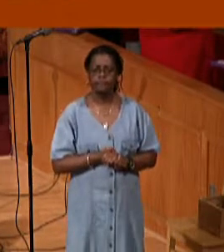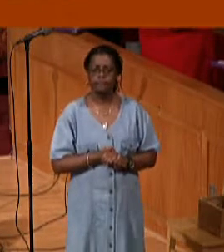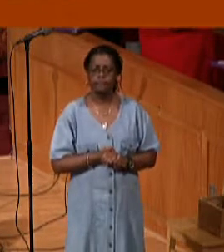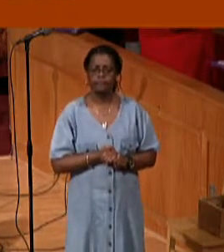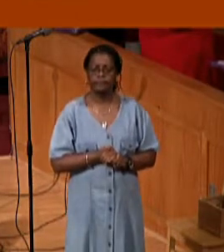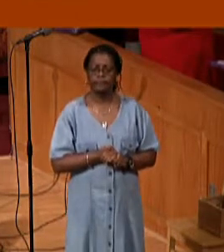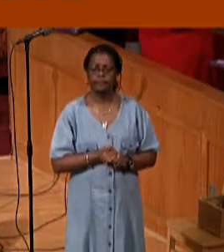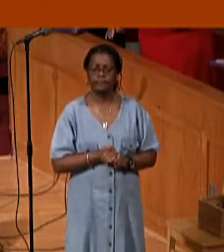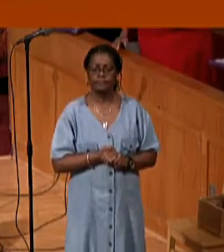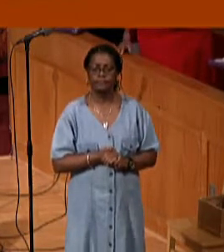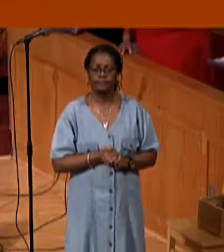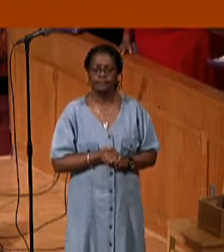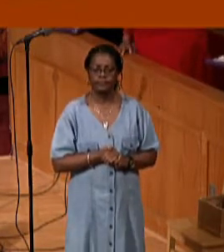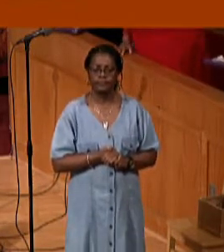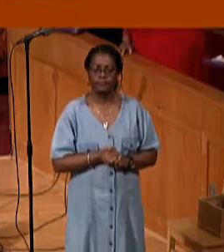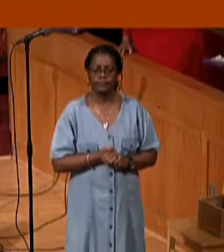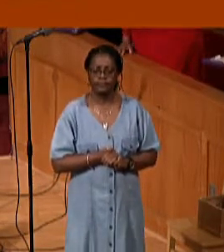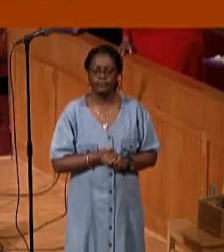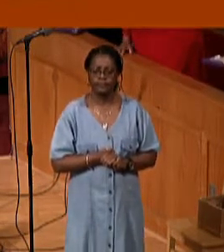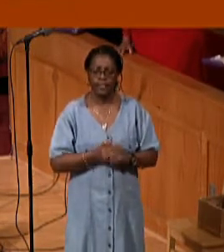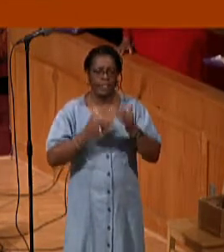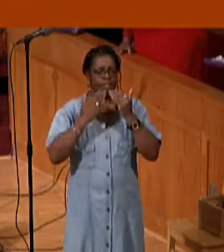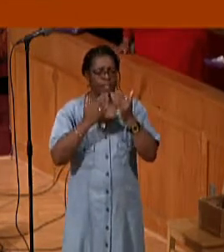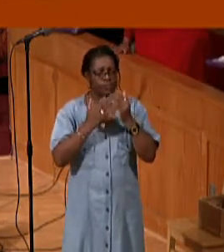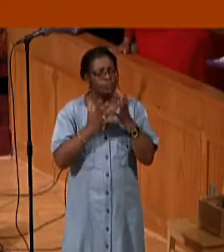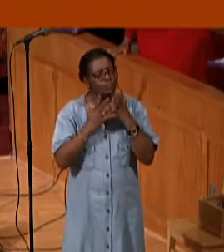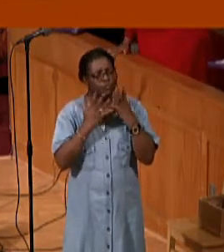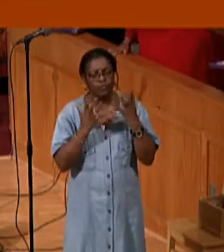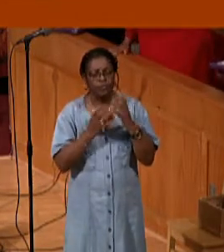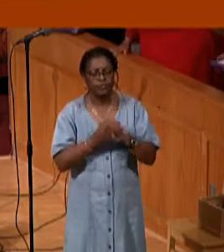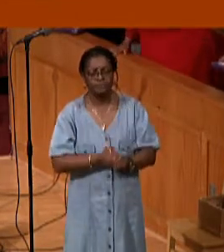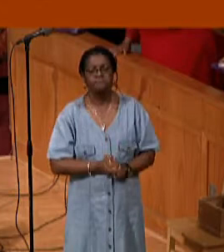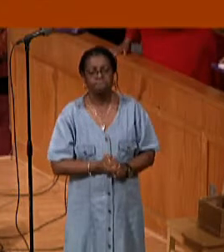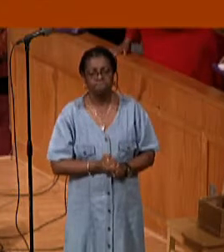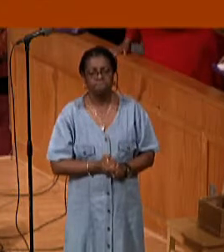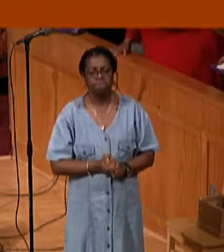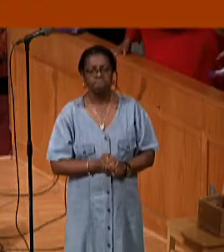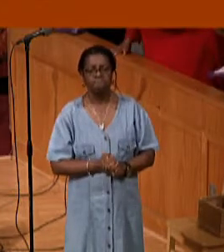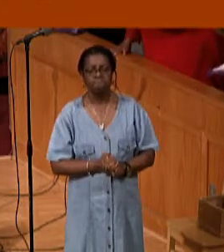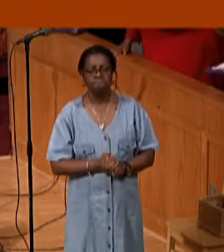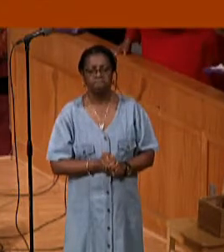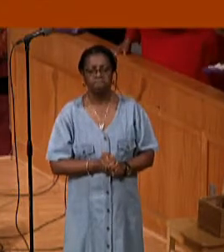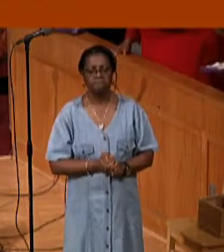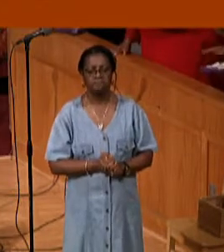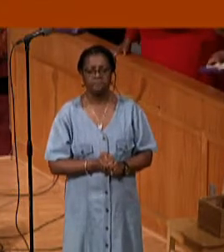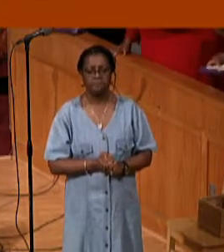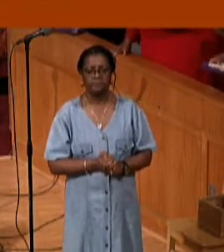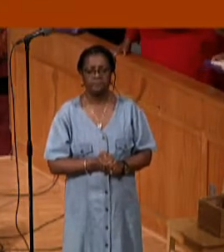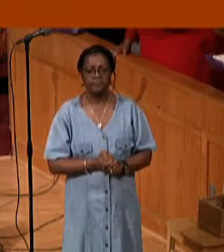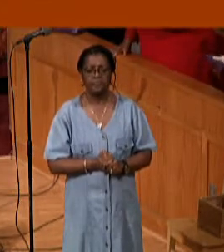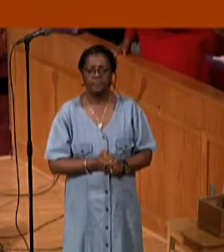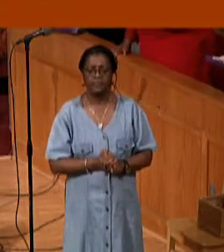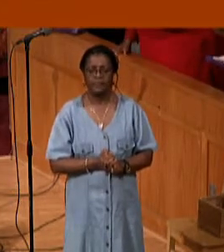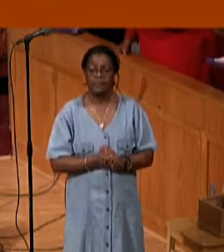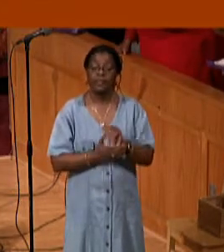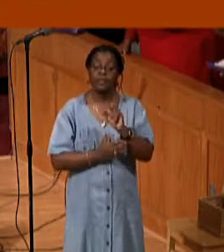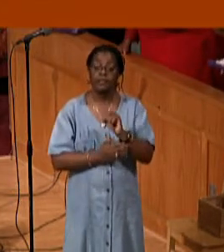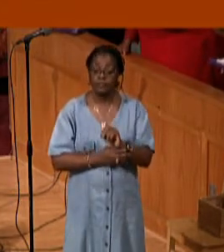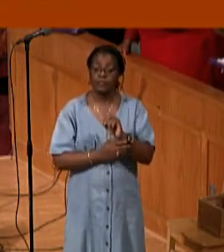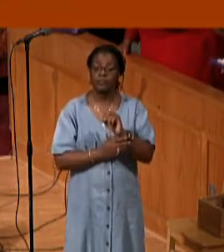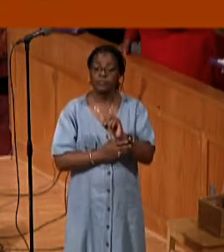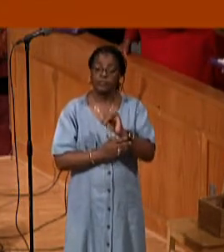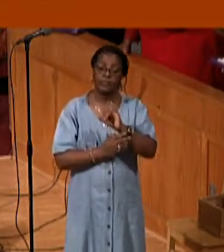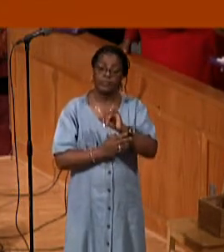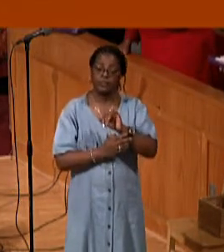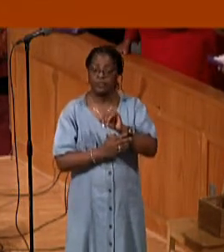If not, they have their word in front of them. Thank you so very much. Reading from the New International Version of the Bible,